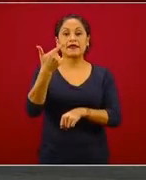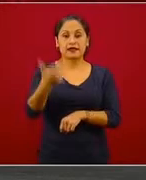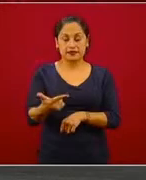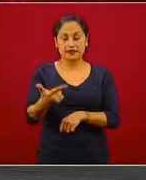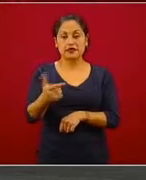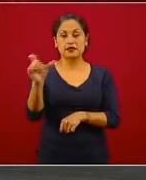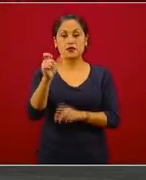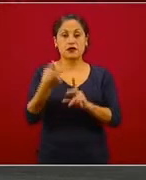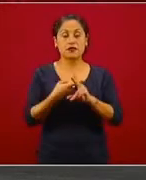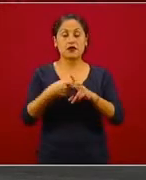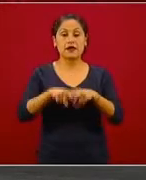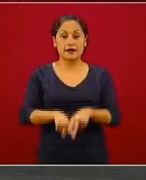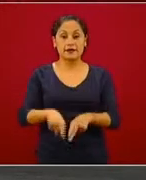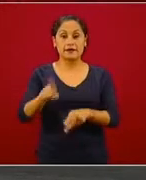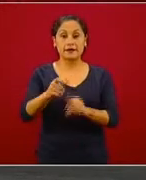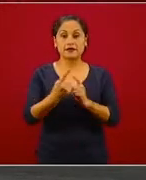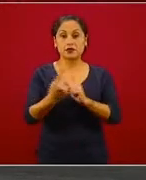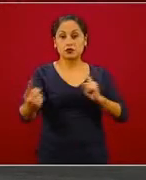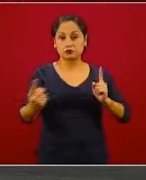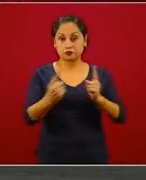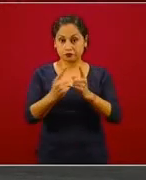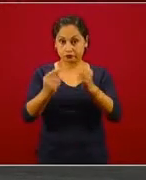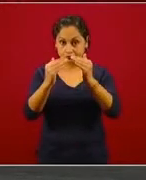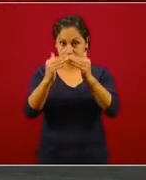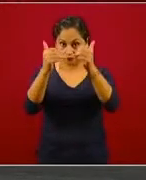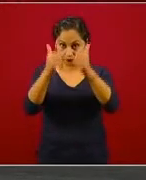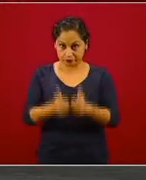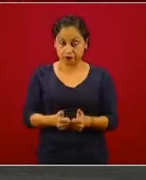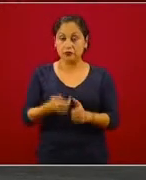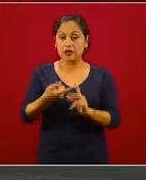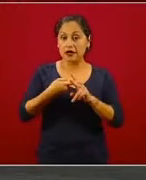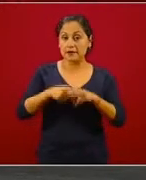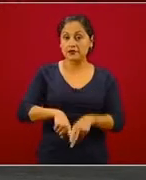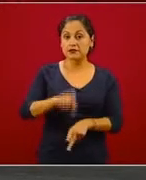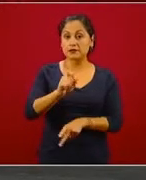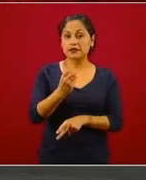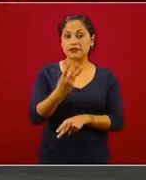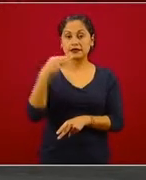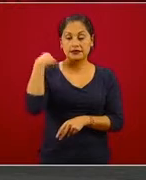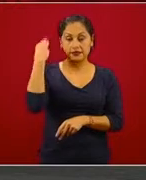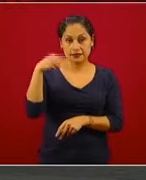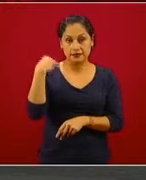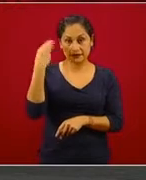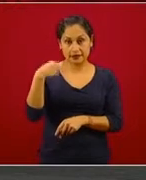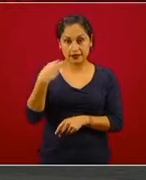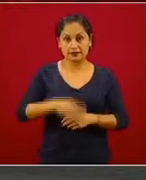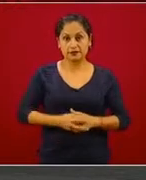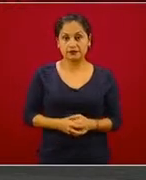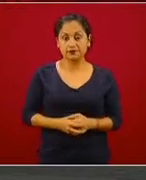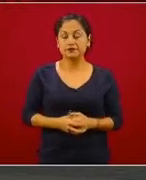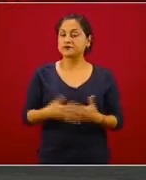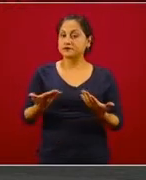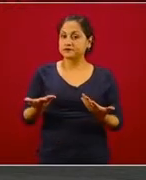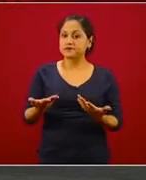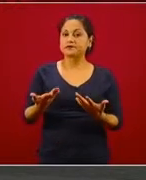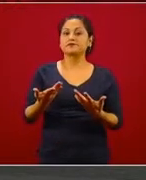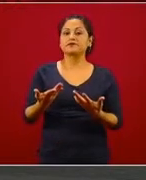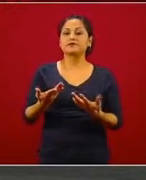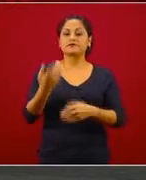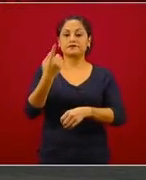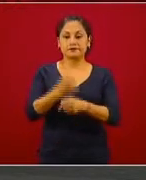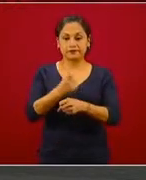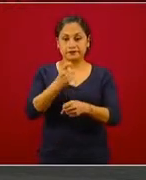can speak with you. We are on day 17 of this